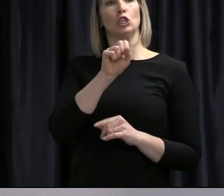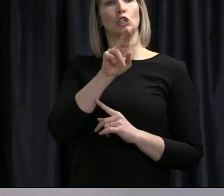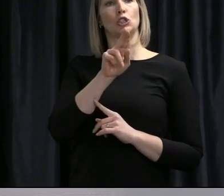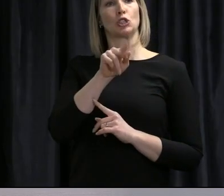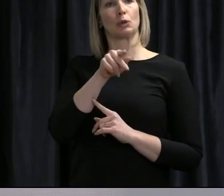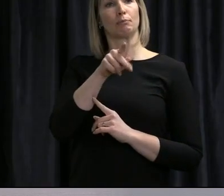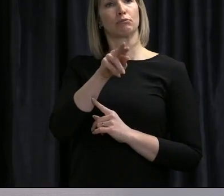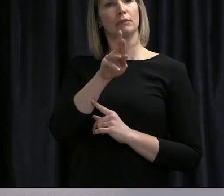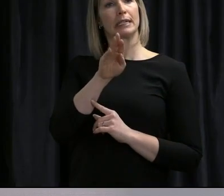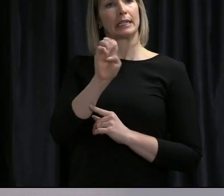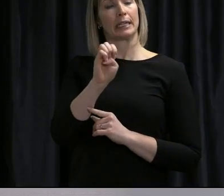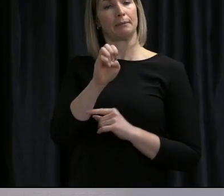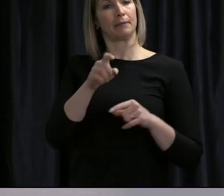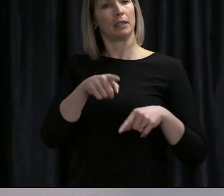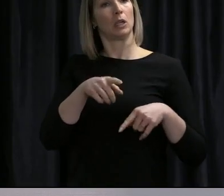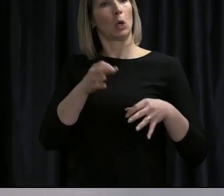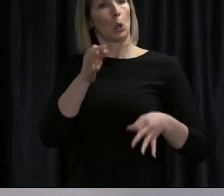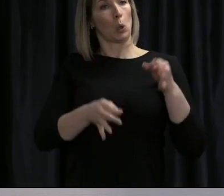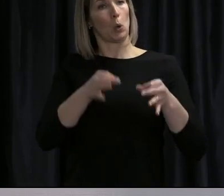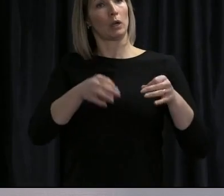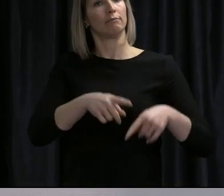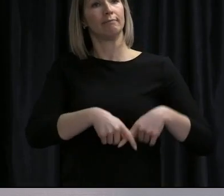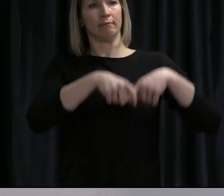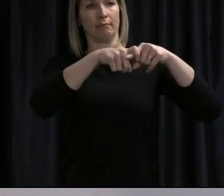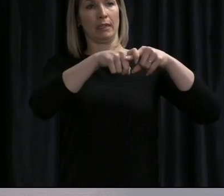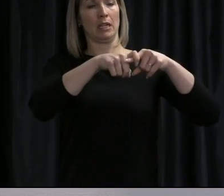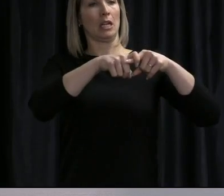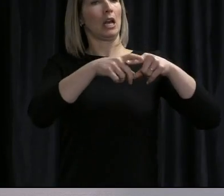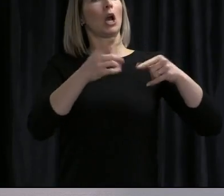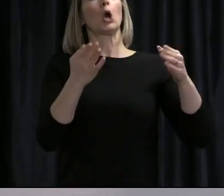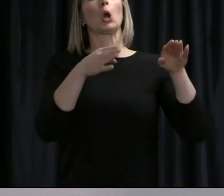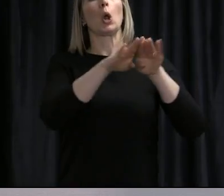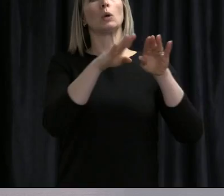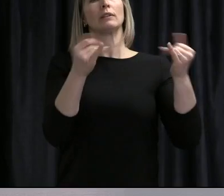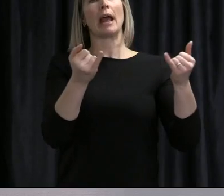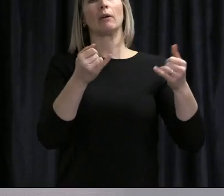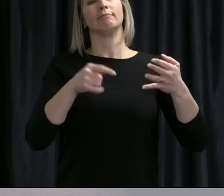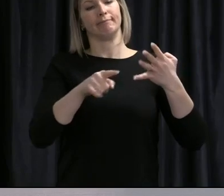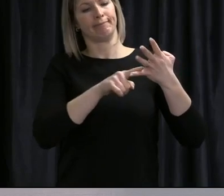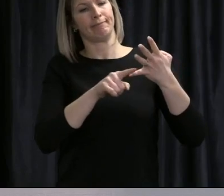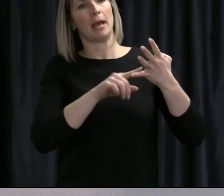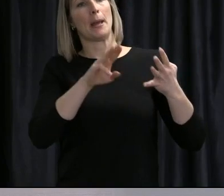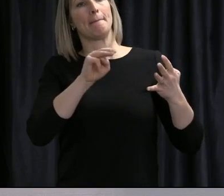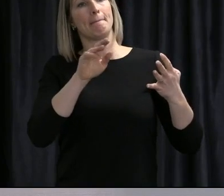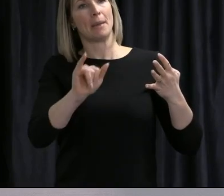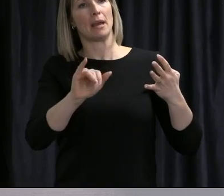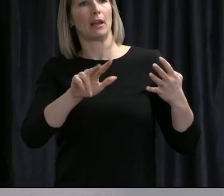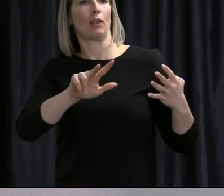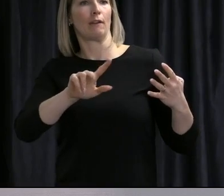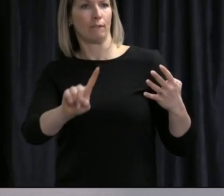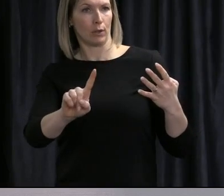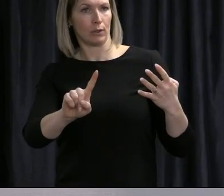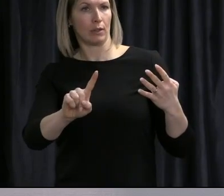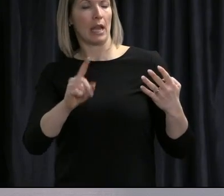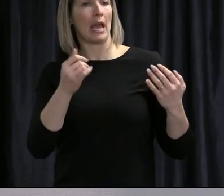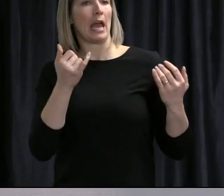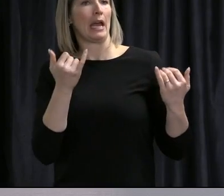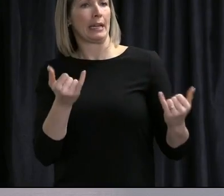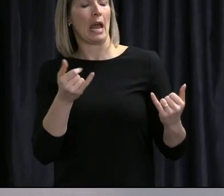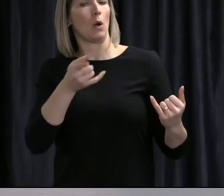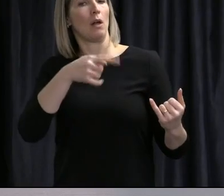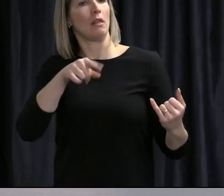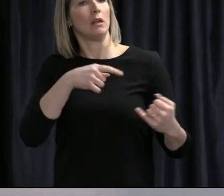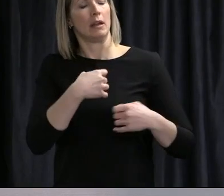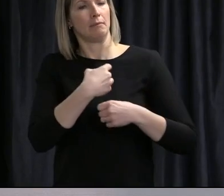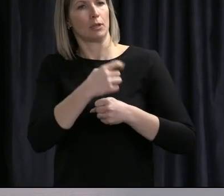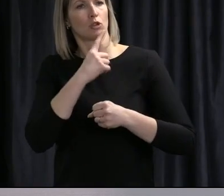anymore. I think it was from May 31st. Yeah. Was a decision that was made, and we will need to be working with the Department of Justice and Public Safety to make sure